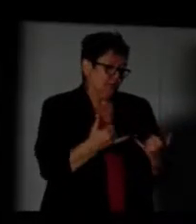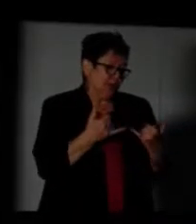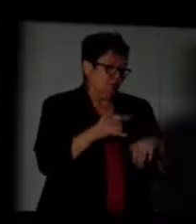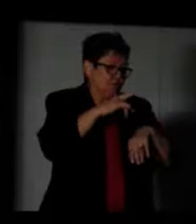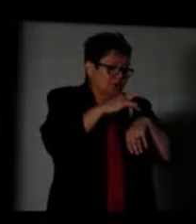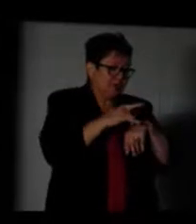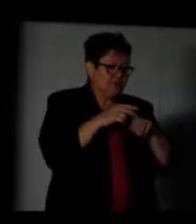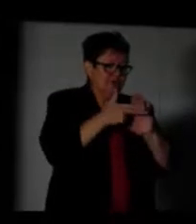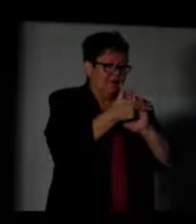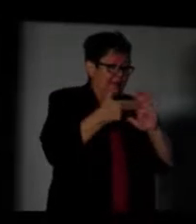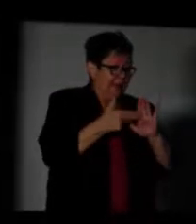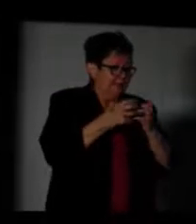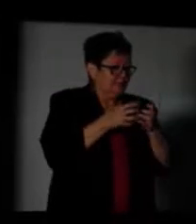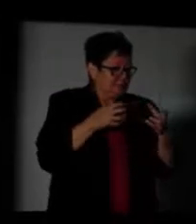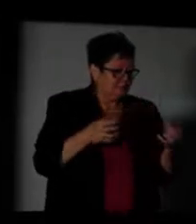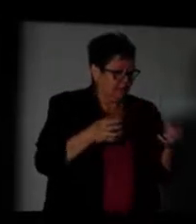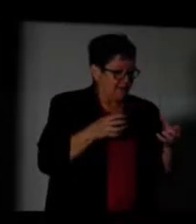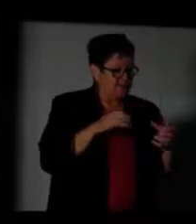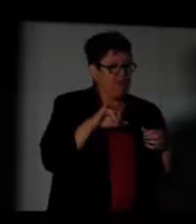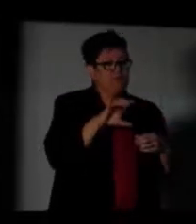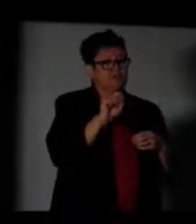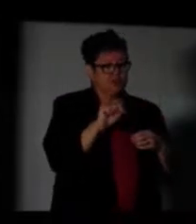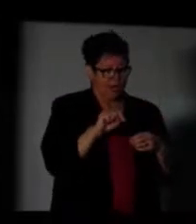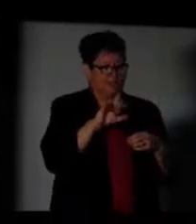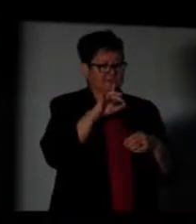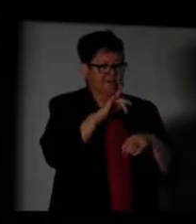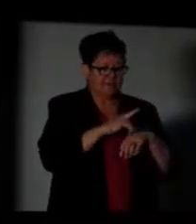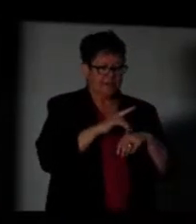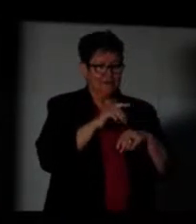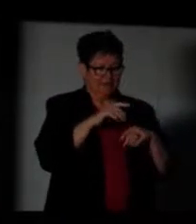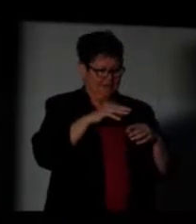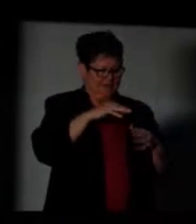just need to touch the overall pin on the specimen. So we're starting to